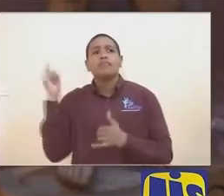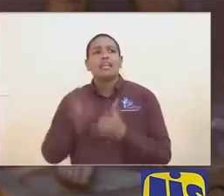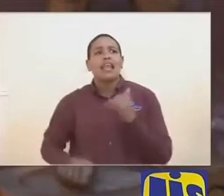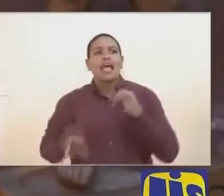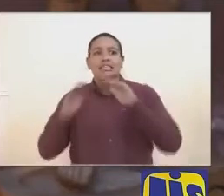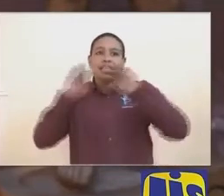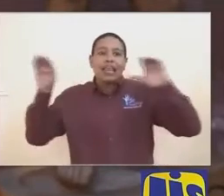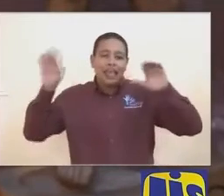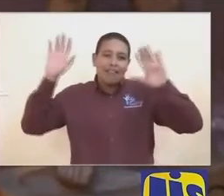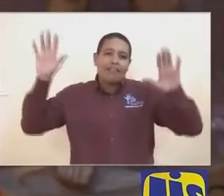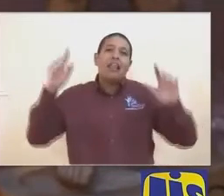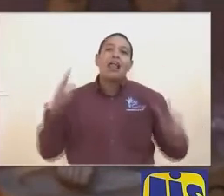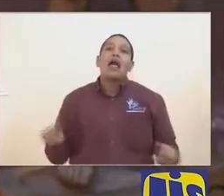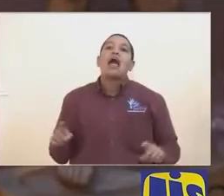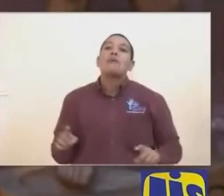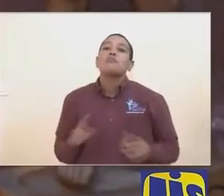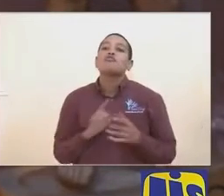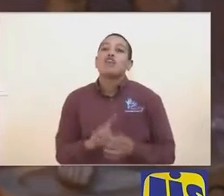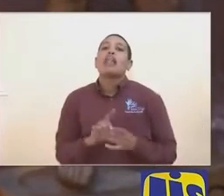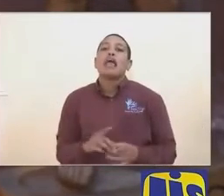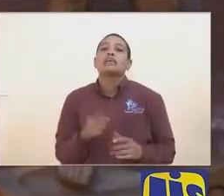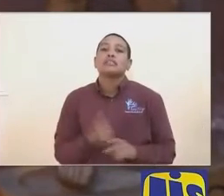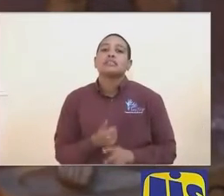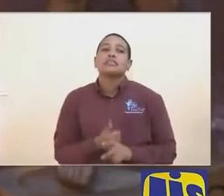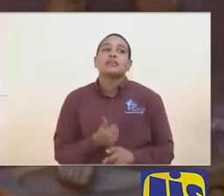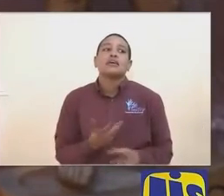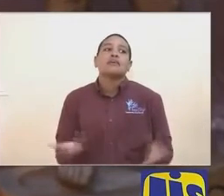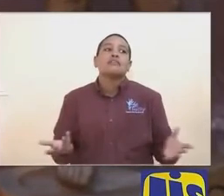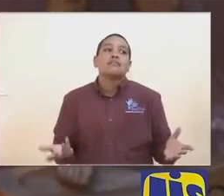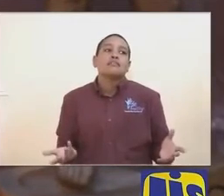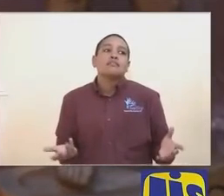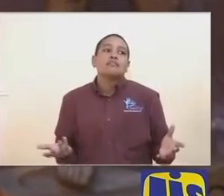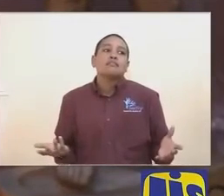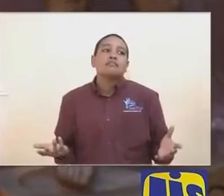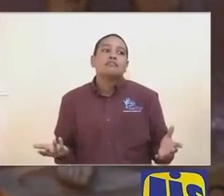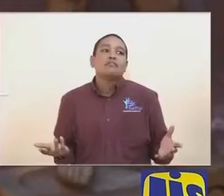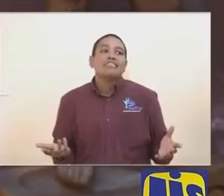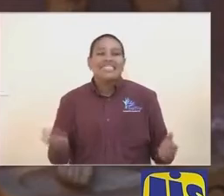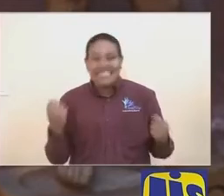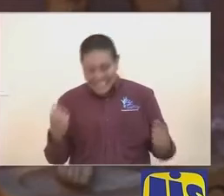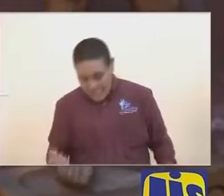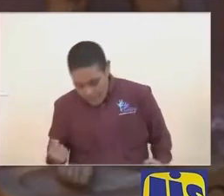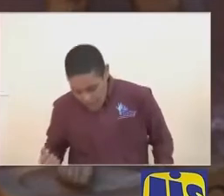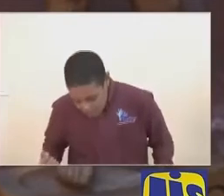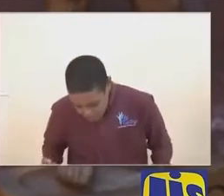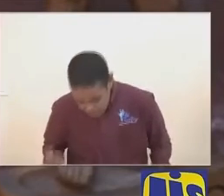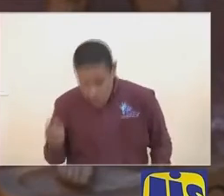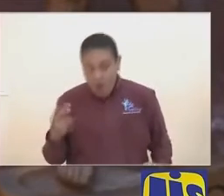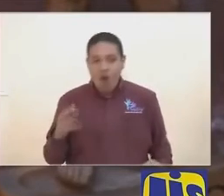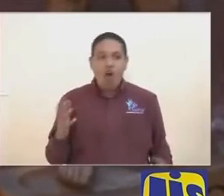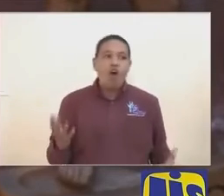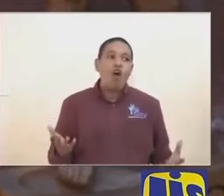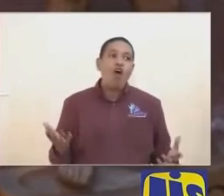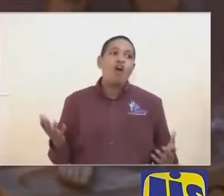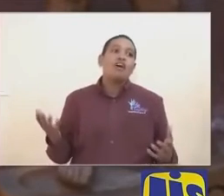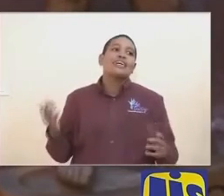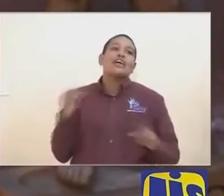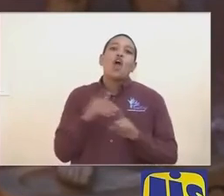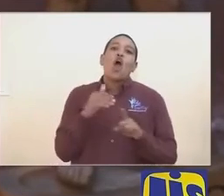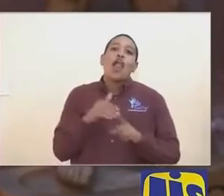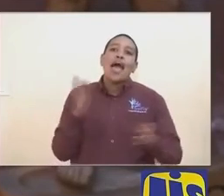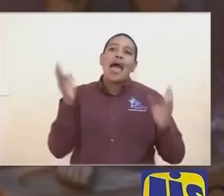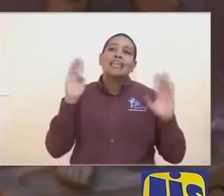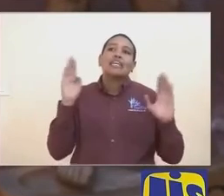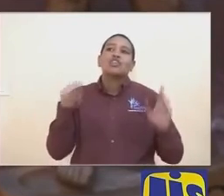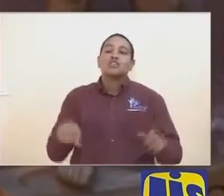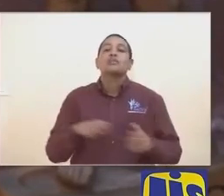level, you know, in terms of upping the severity or upping, you know, just calling attention